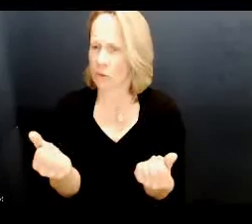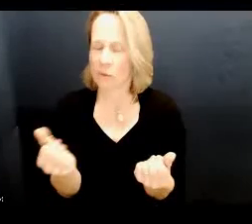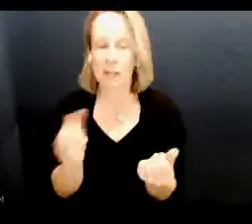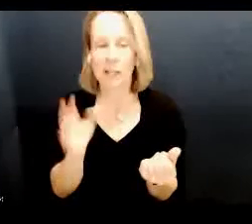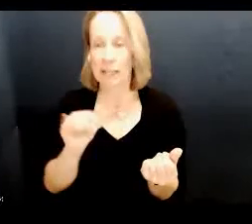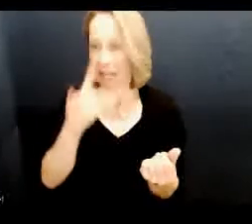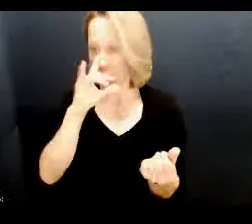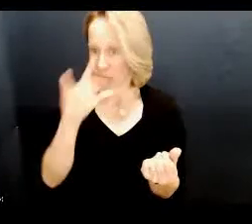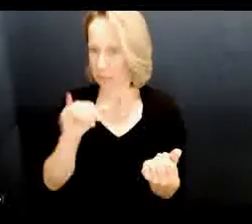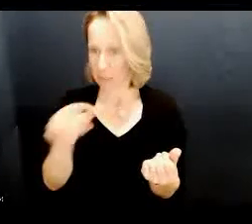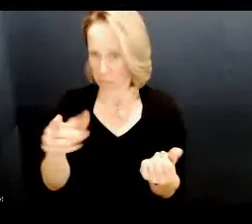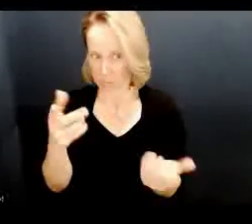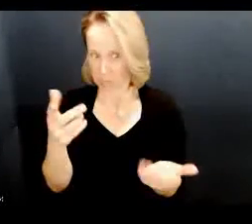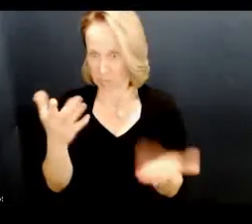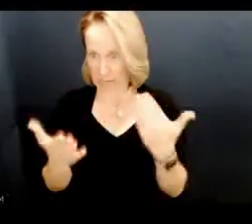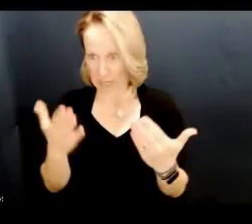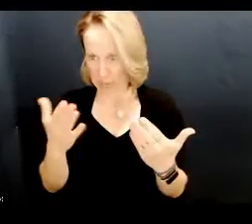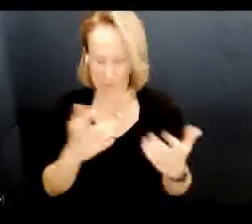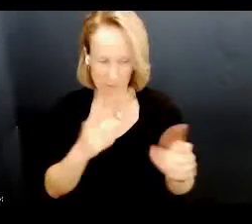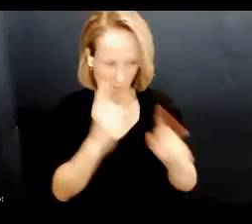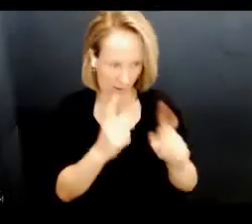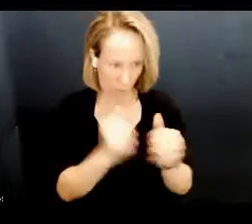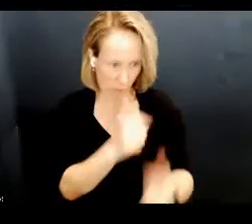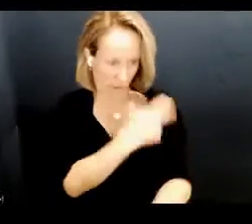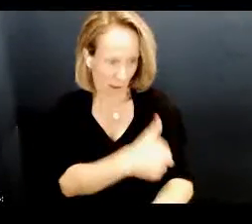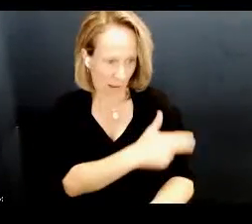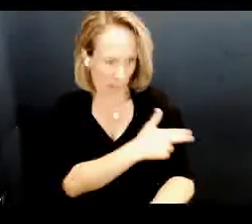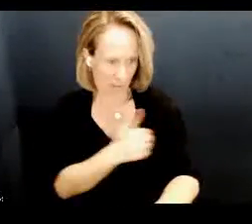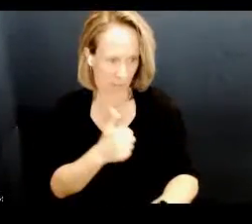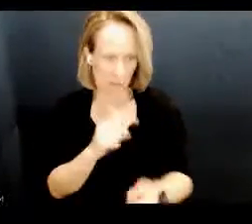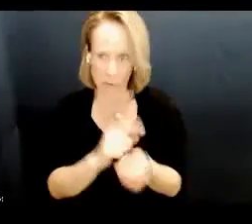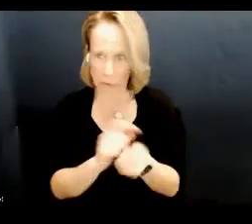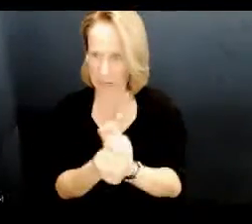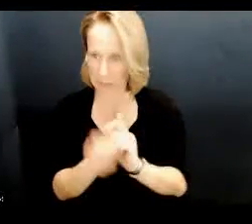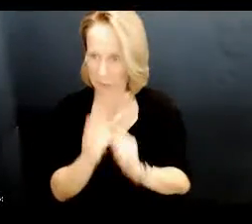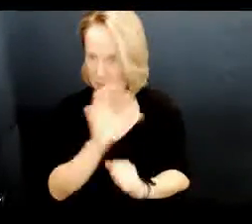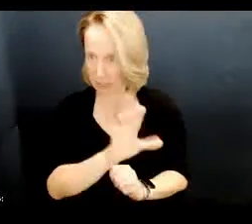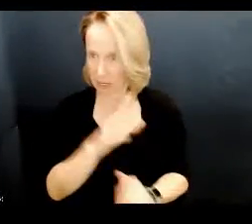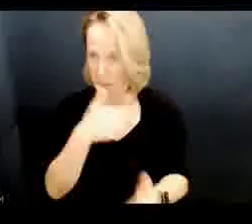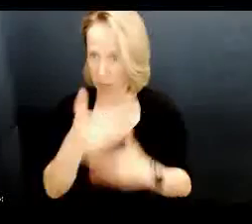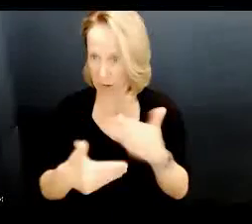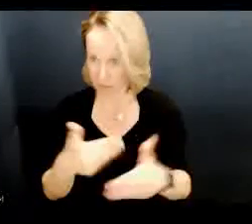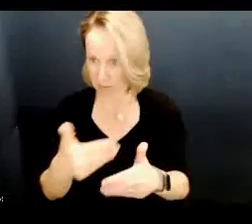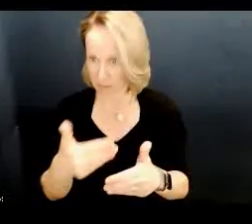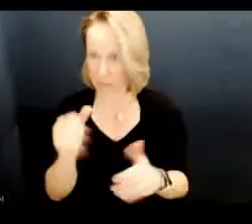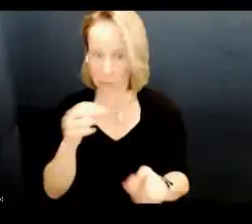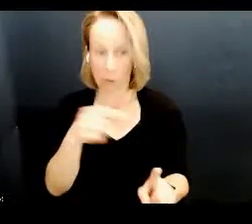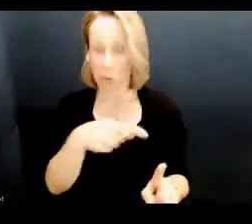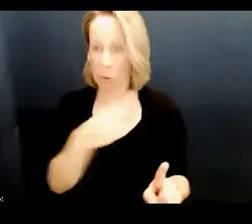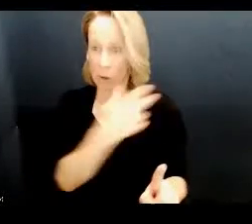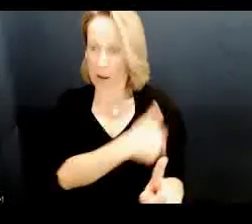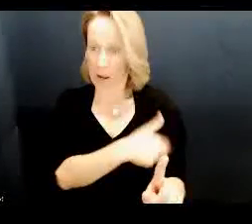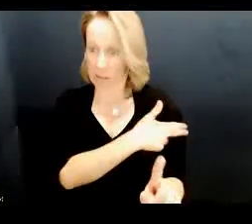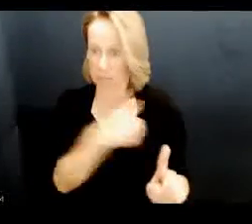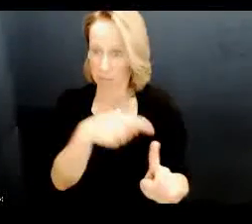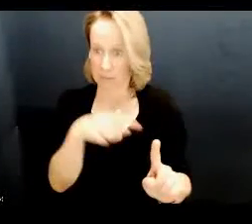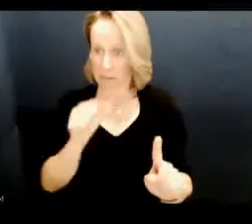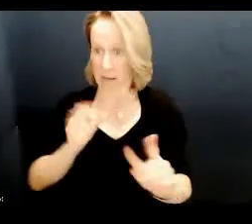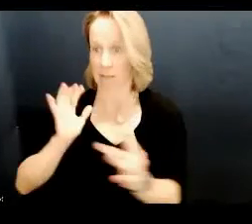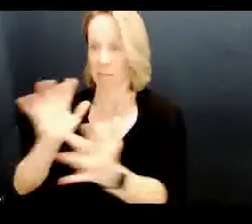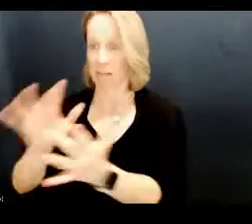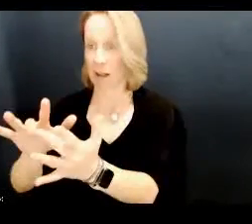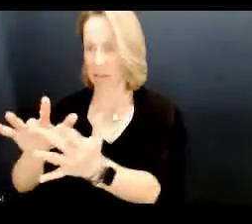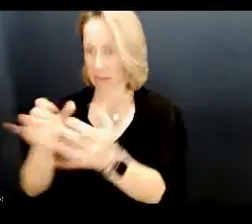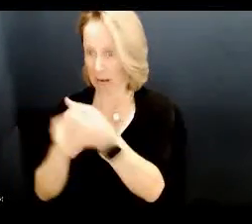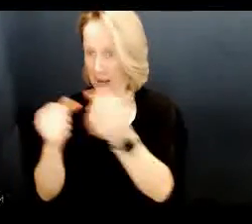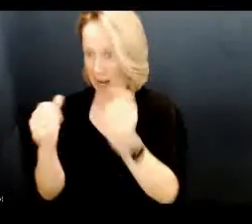hospital to change what their internal process is. So maybe the hospital can call the advocate. That's like a pretty simple change.